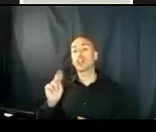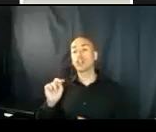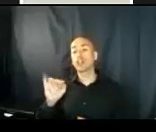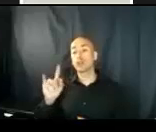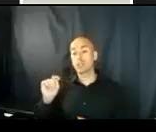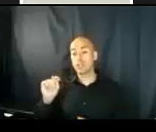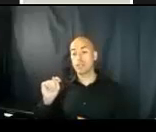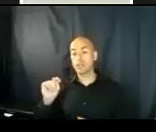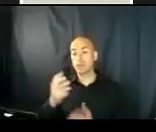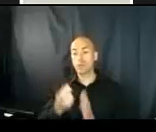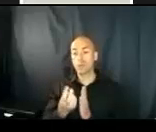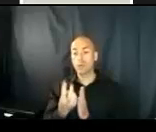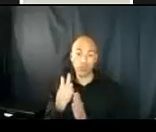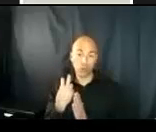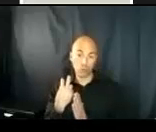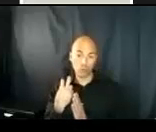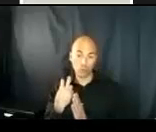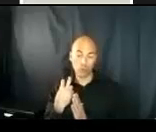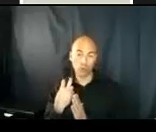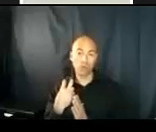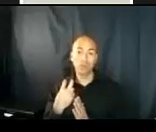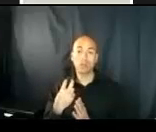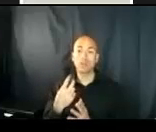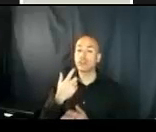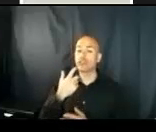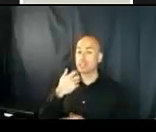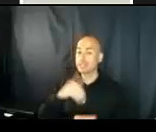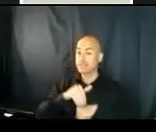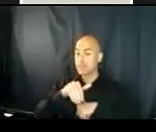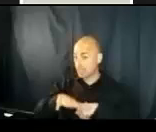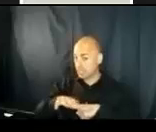submitted this task? Did you completed this task? And yes,